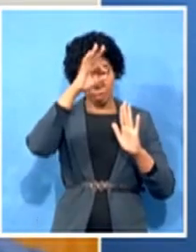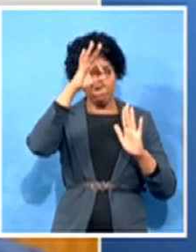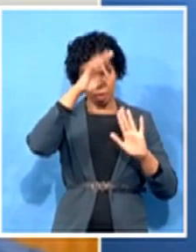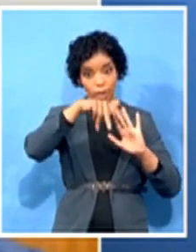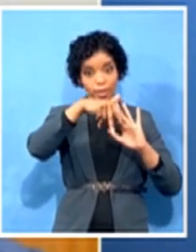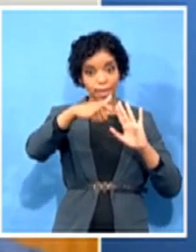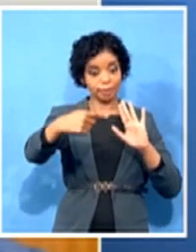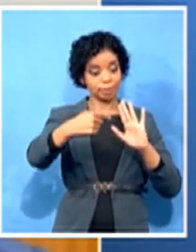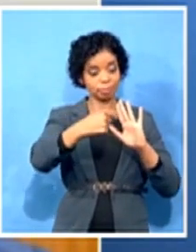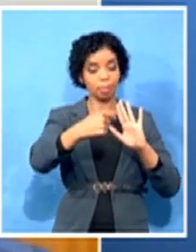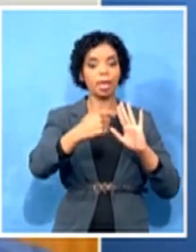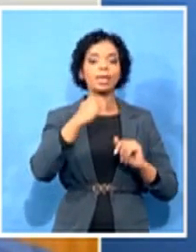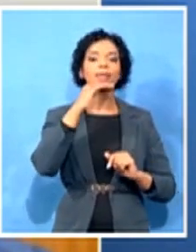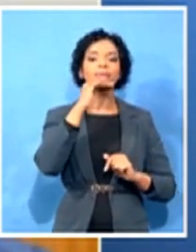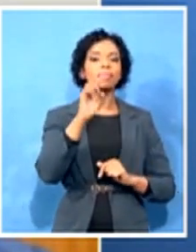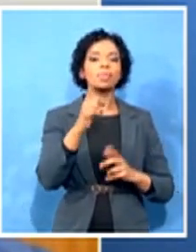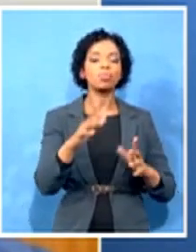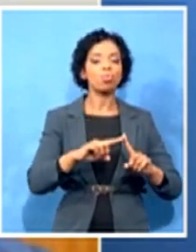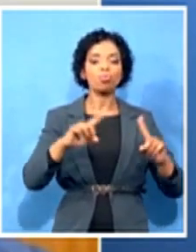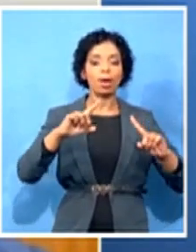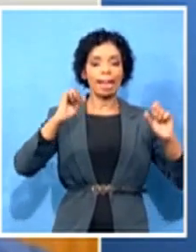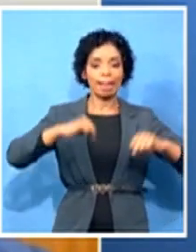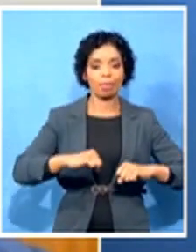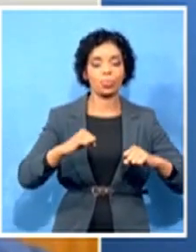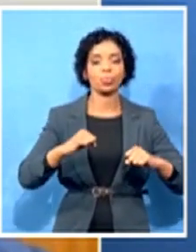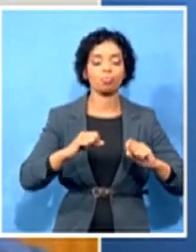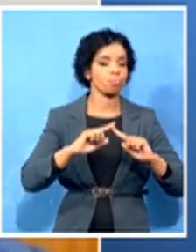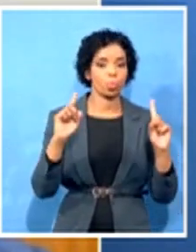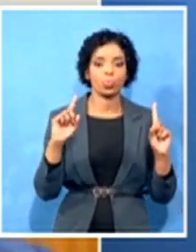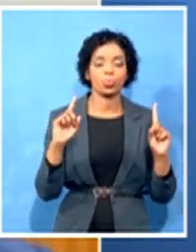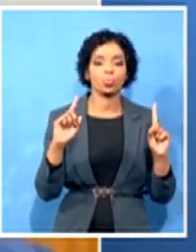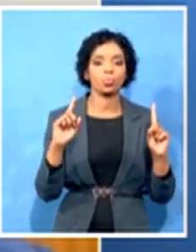name suspects prior to their arrest and their court appearance.